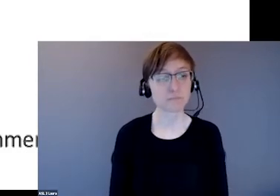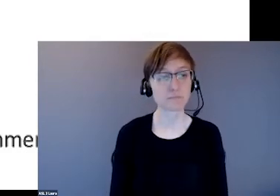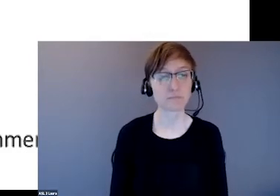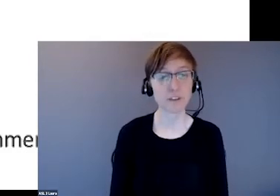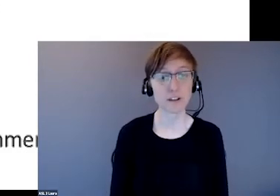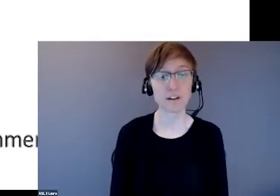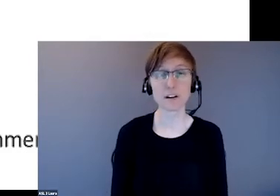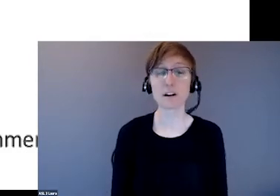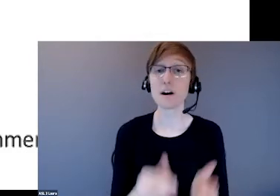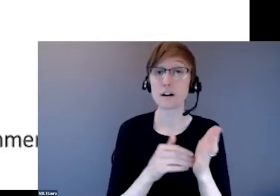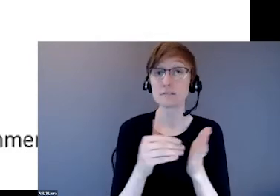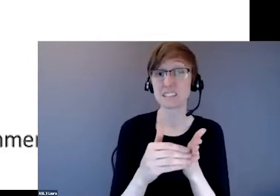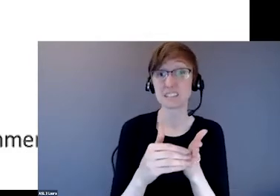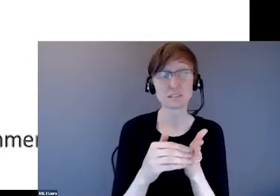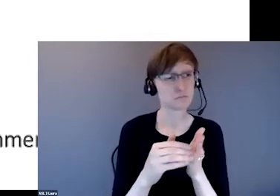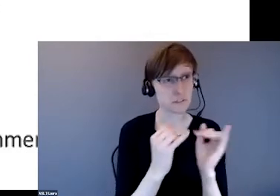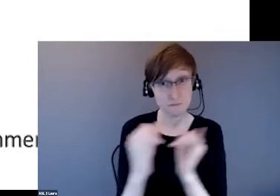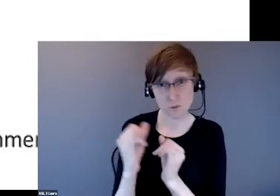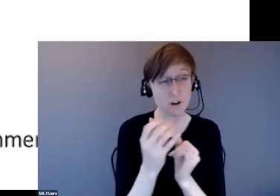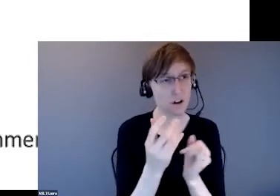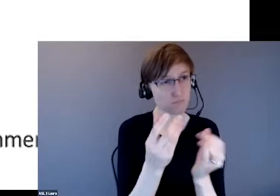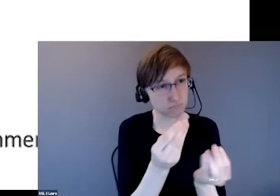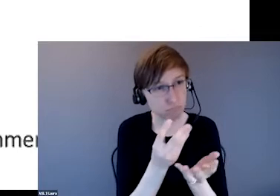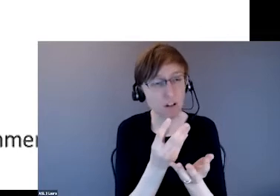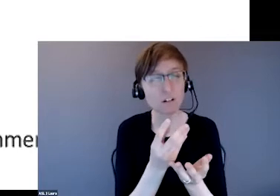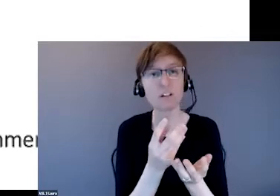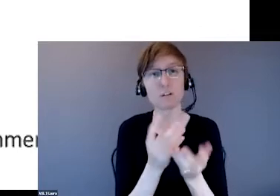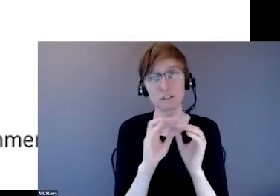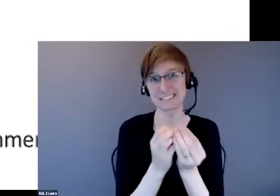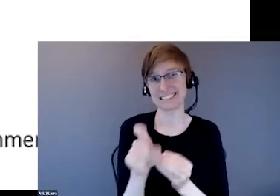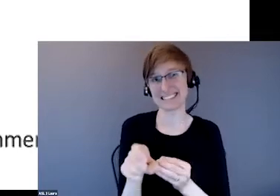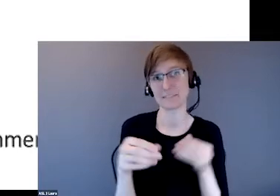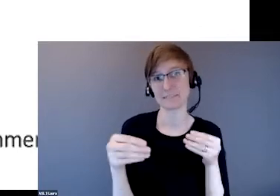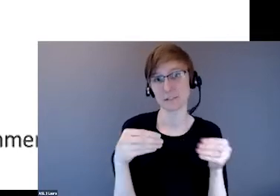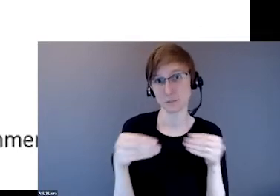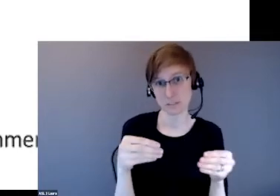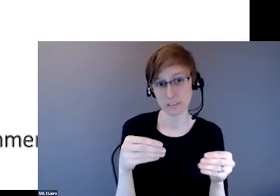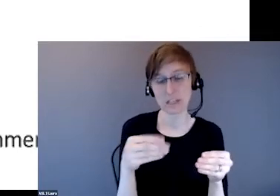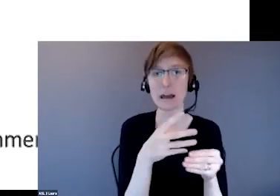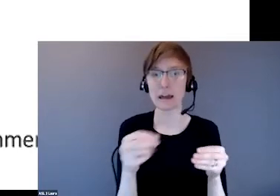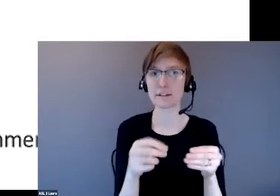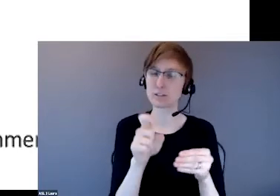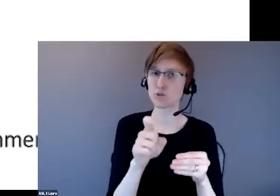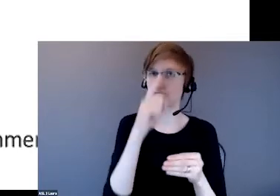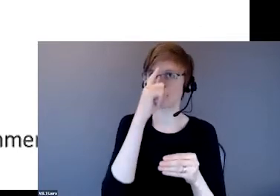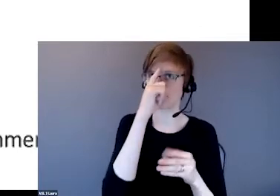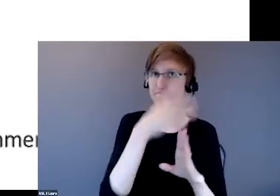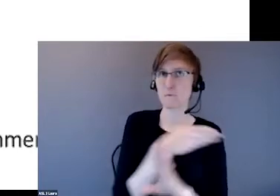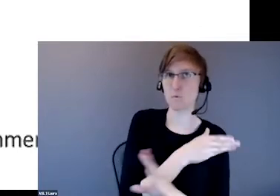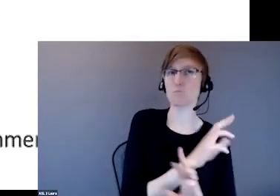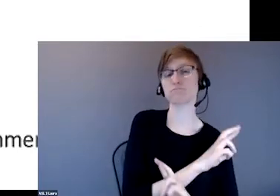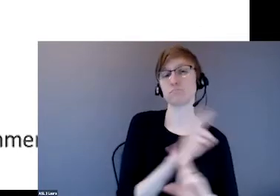talked about was the need for flexibility and proactivity in organizations. So I thought I would comment on that again. As well, this whole critical mass kind